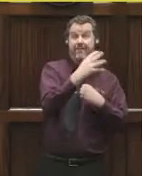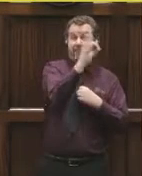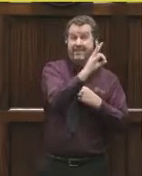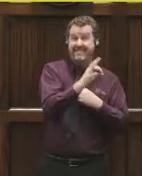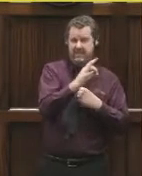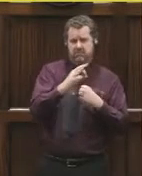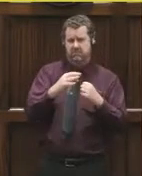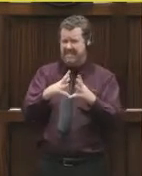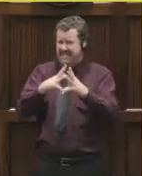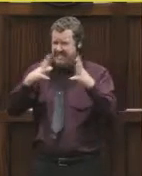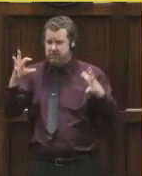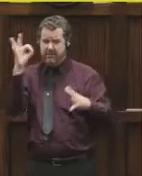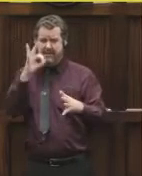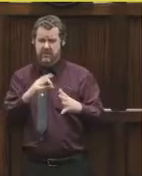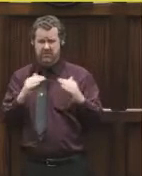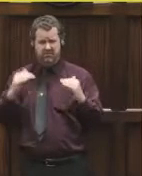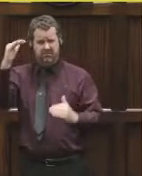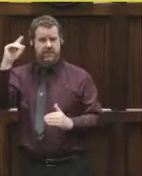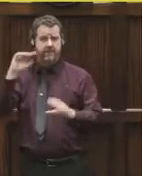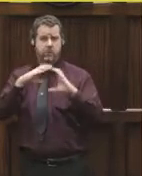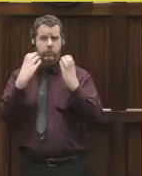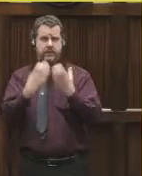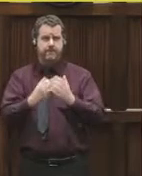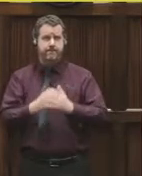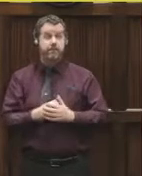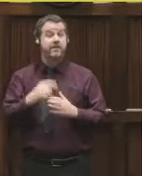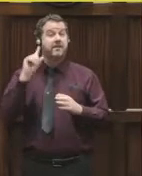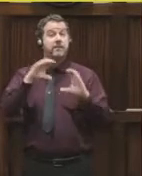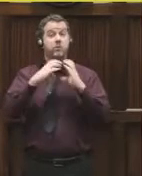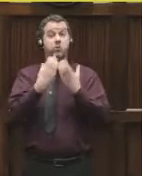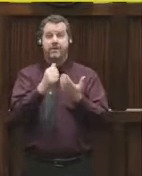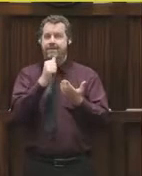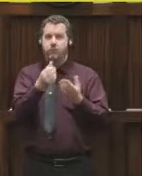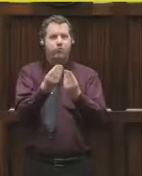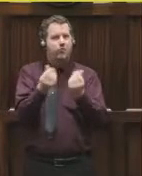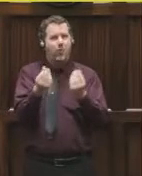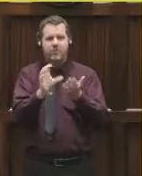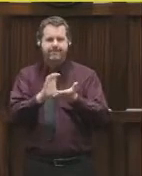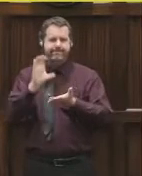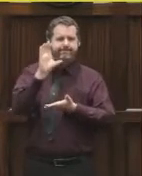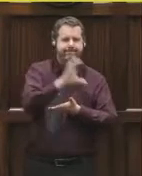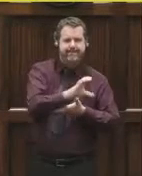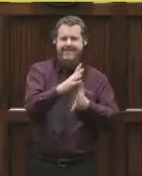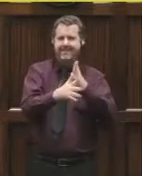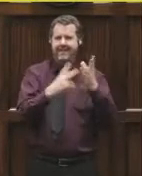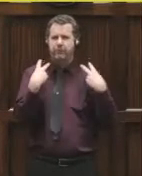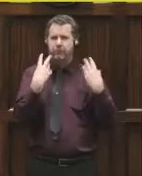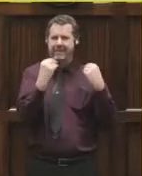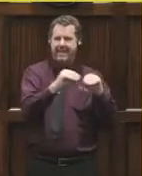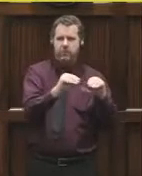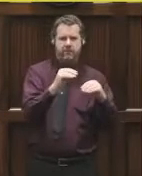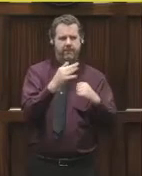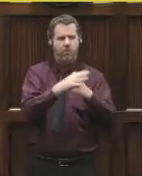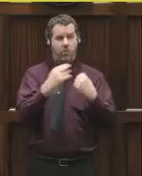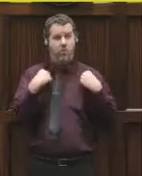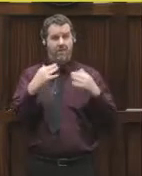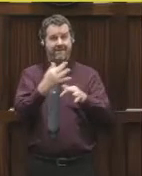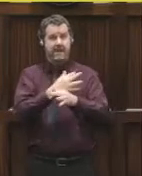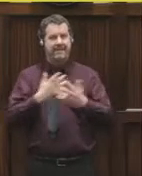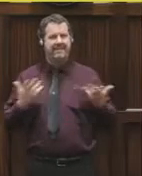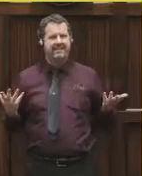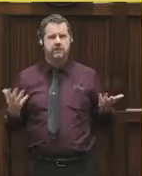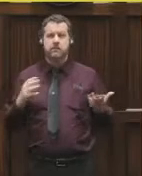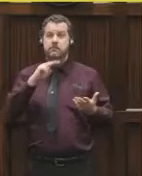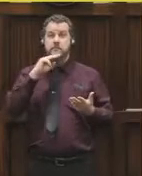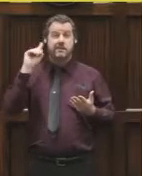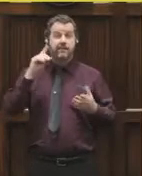resources are not available to the community to fund Irish Sign Language education for their own family. It means the deaf community find it